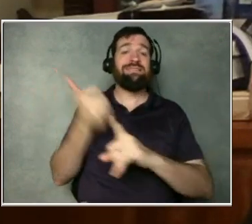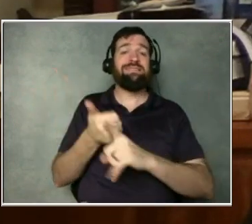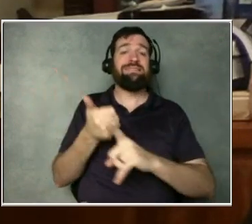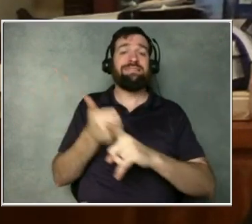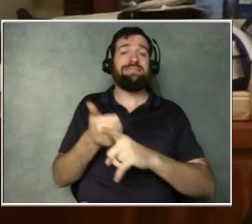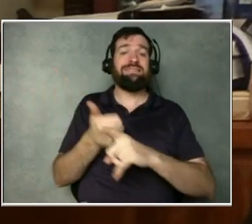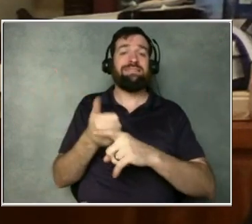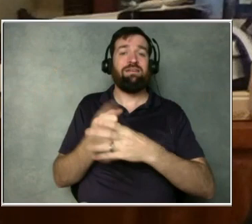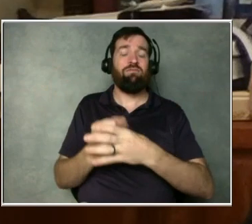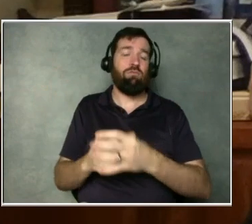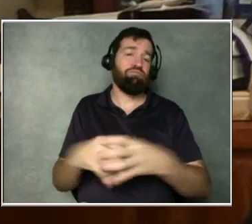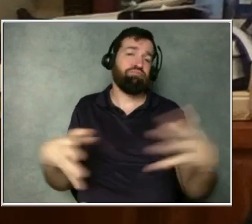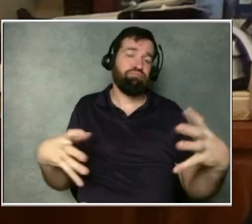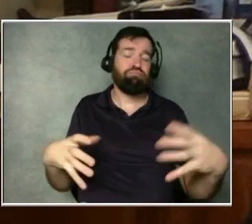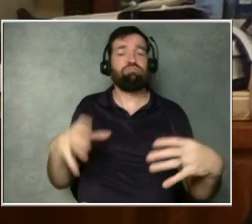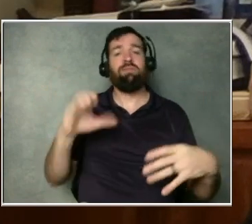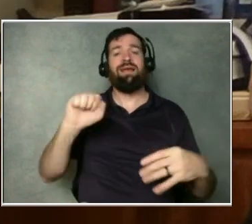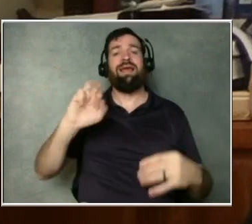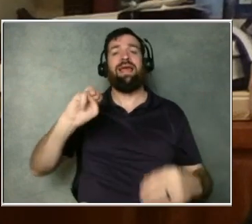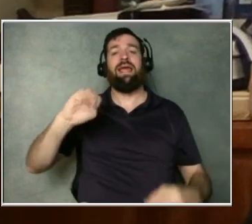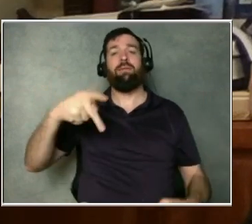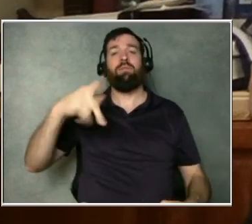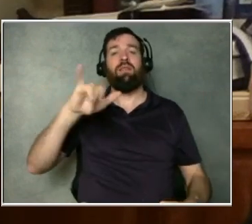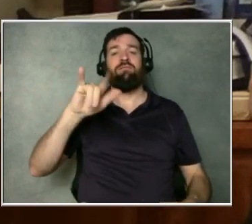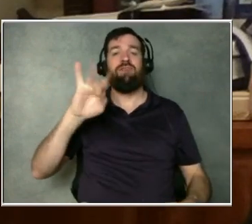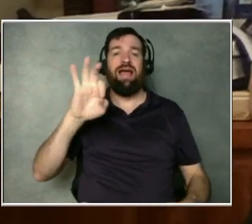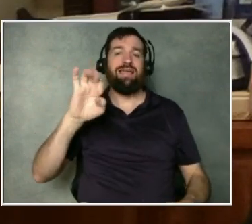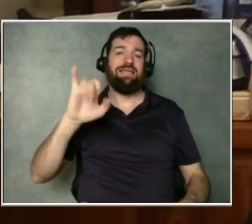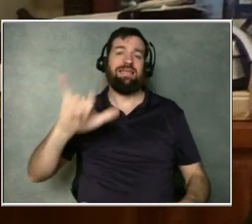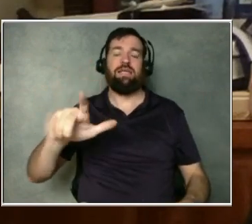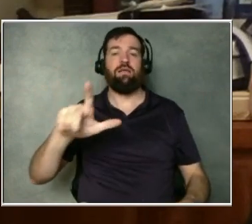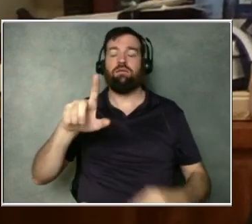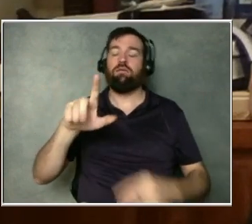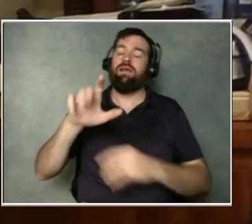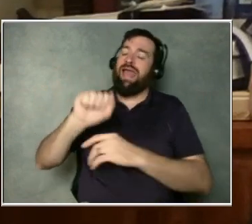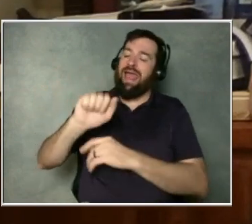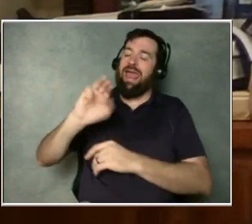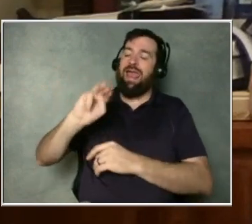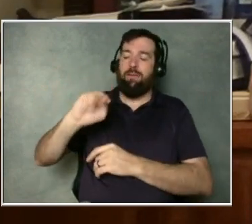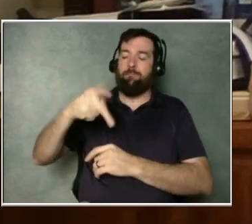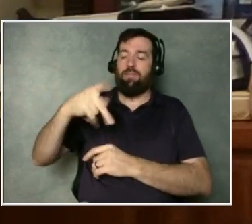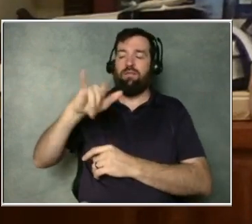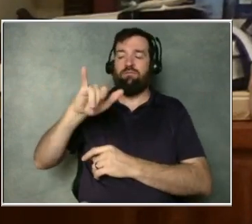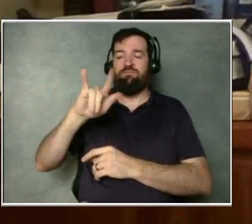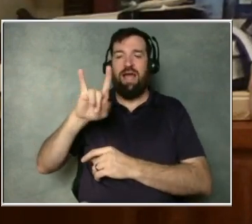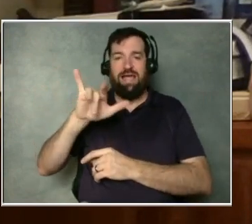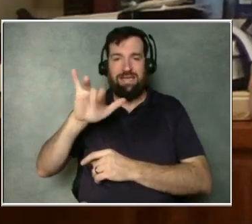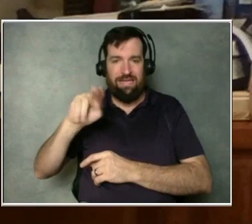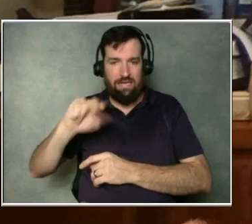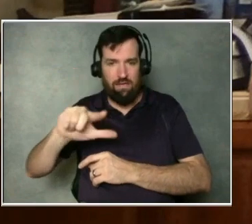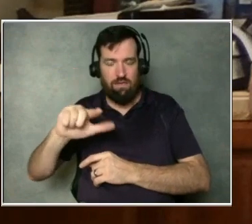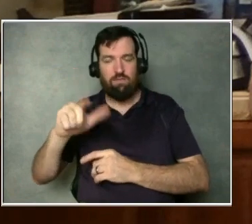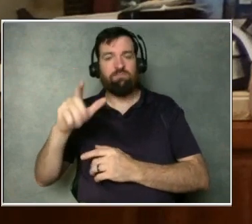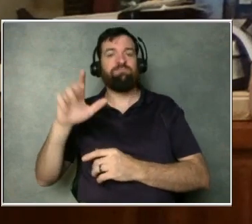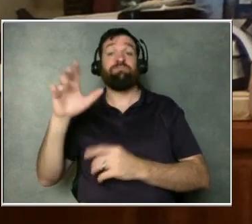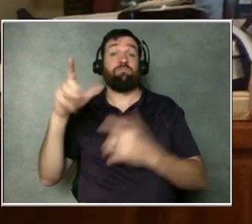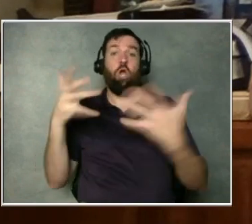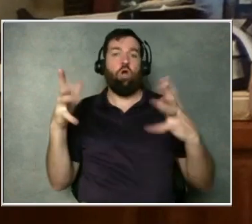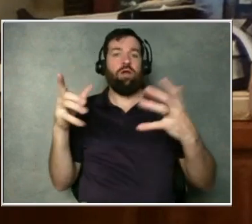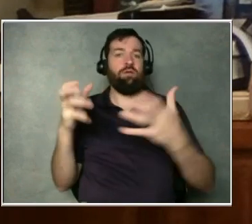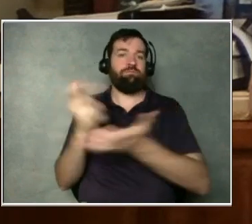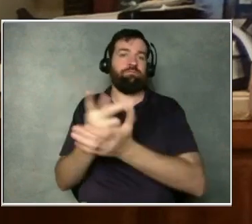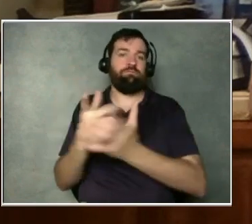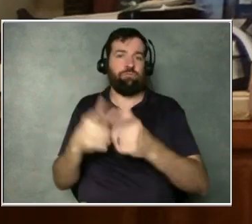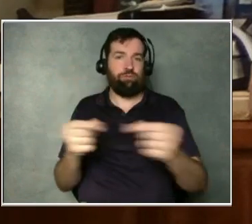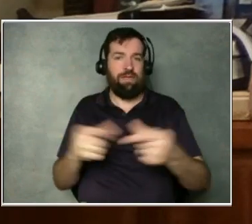self-amplifying mRNA vaccines. One's already approved in Japan. So instead of getting a dose of 30 with